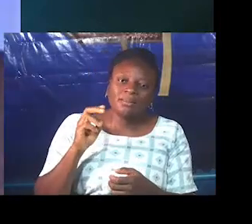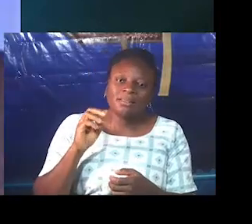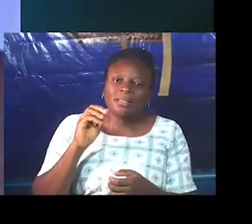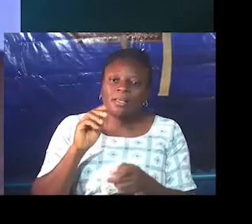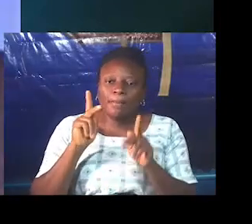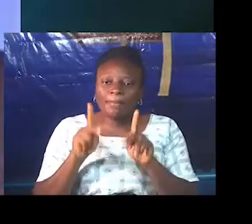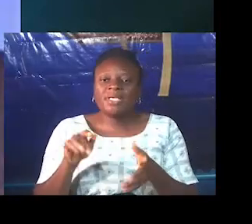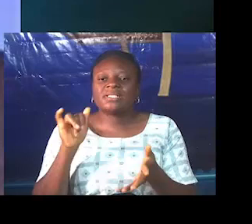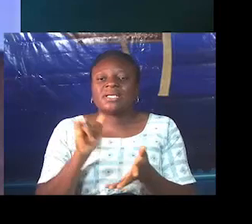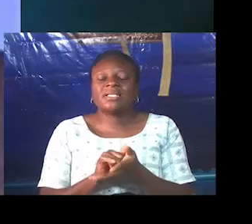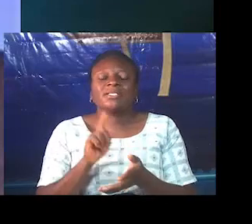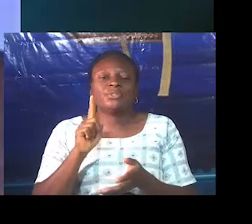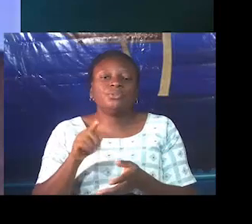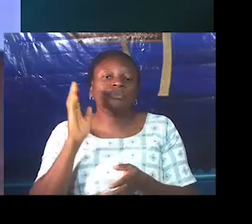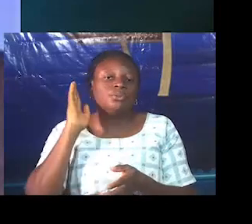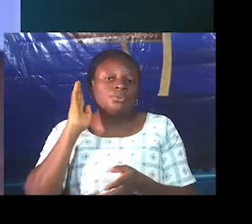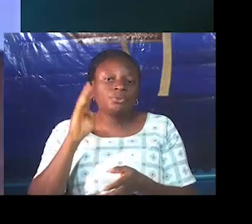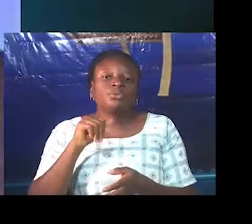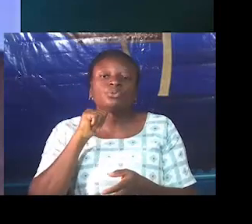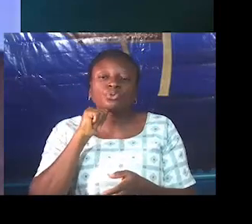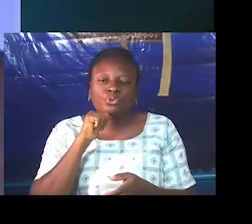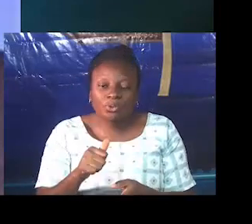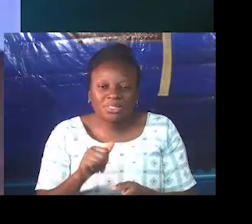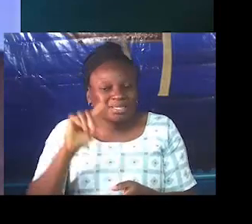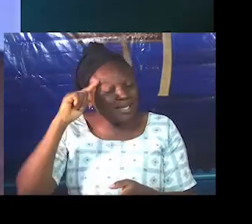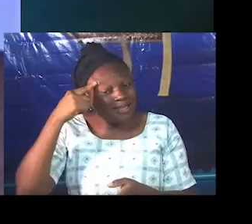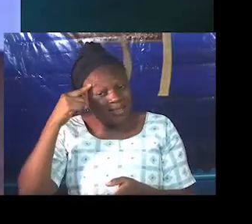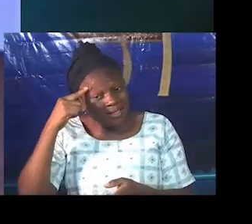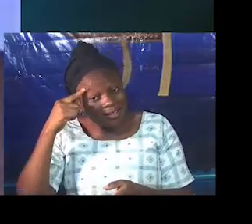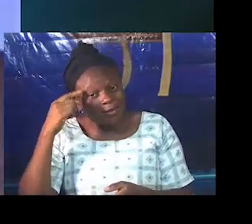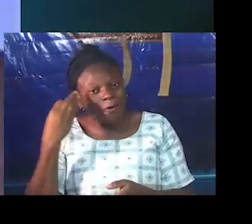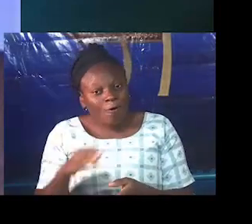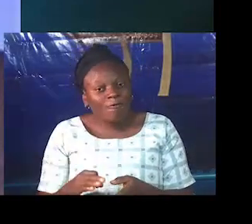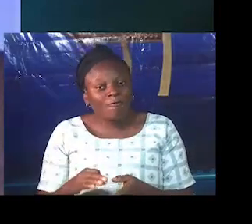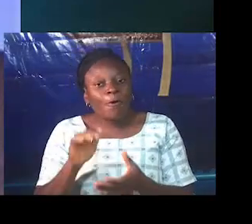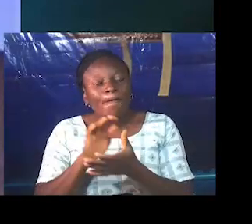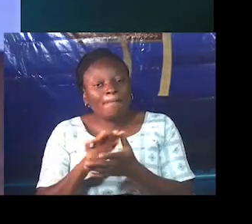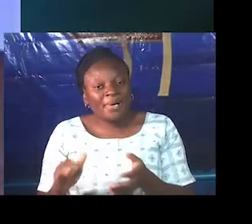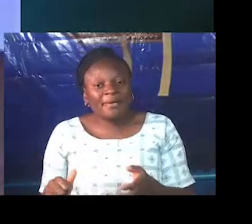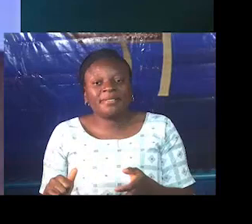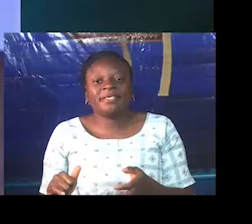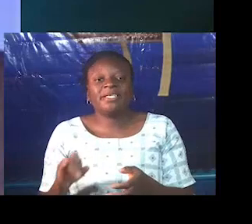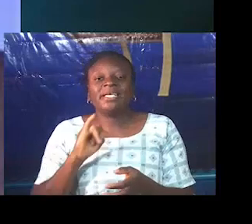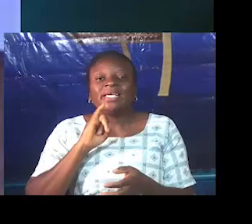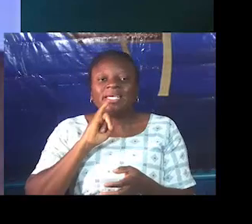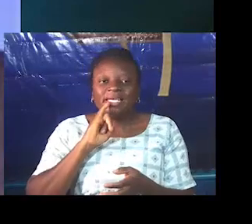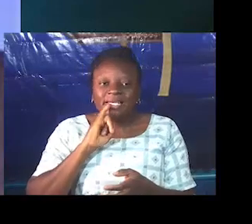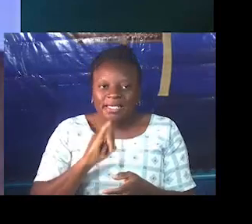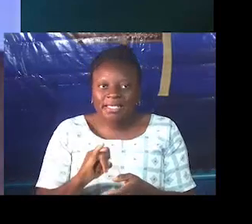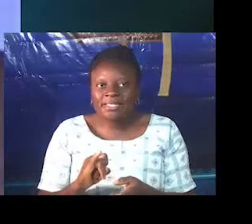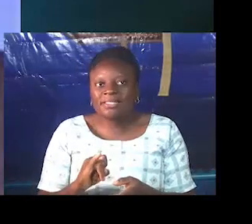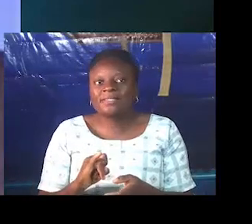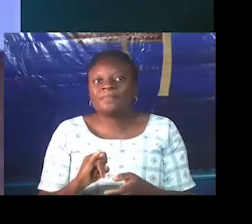being a second wife or a second husband to anybody. So if he is married,